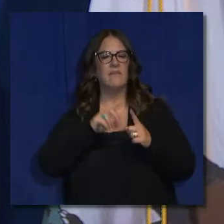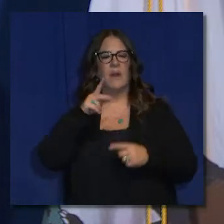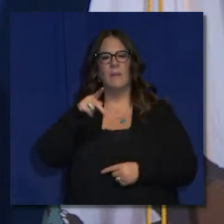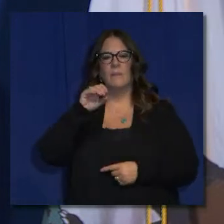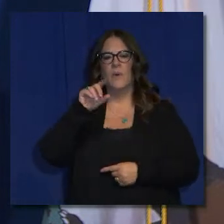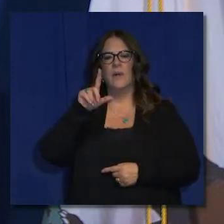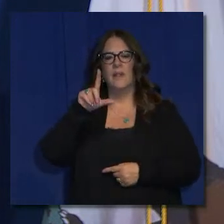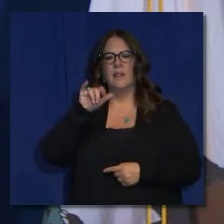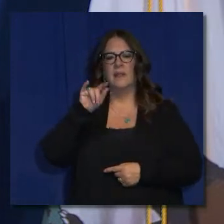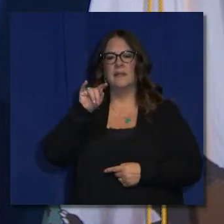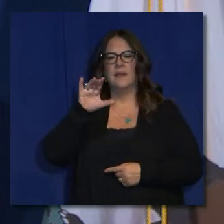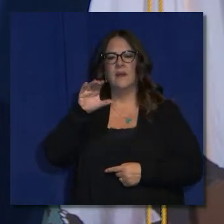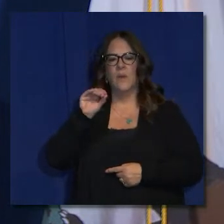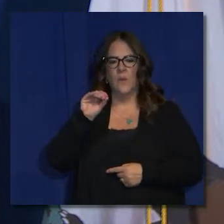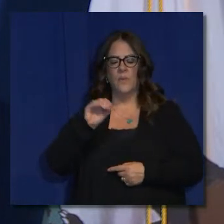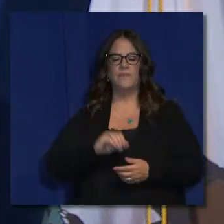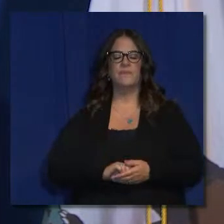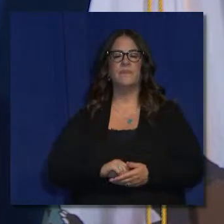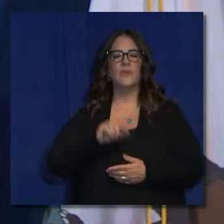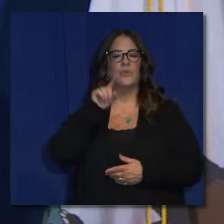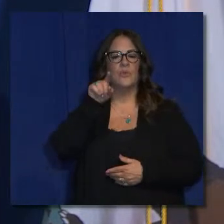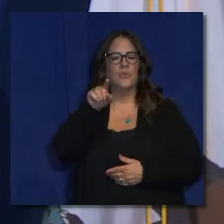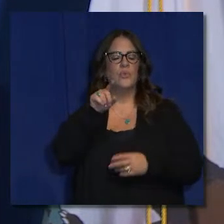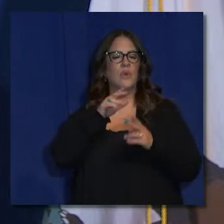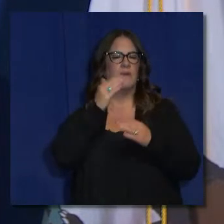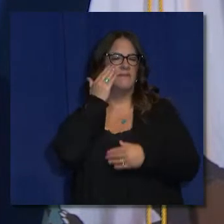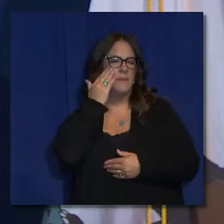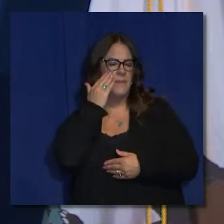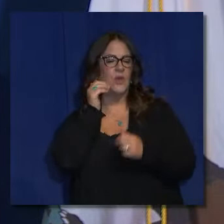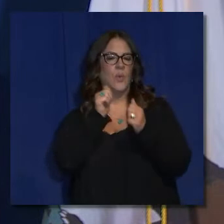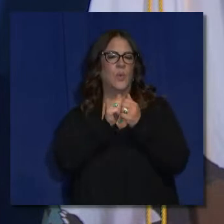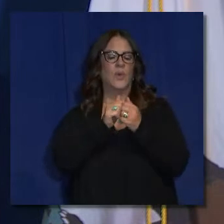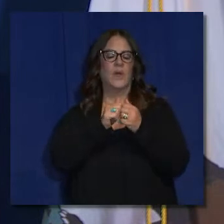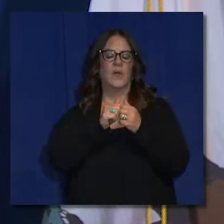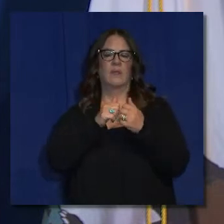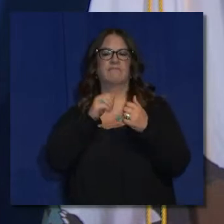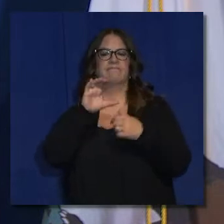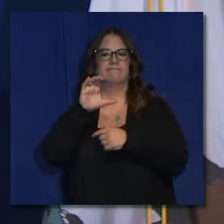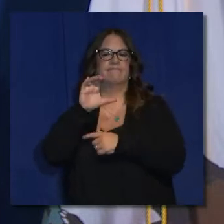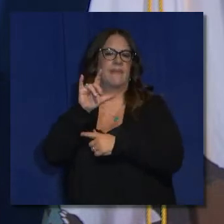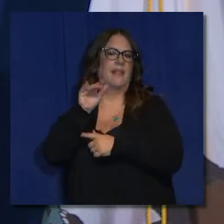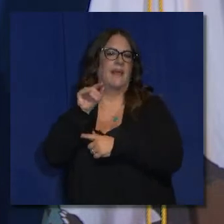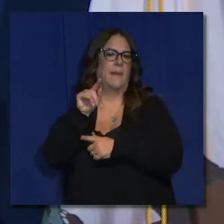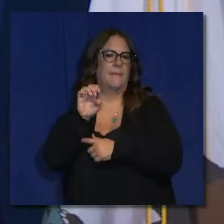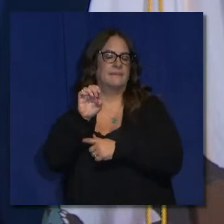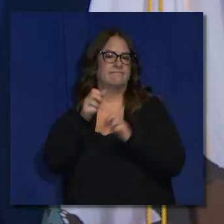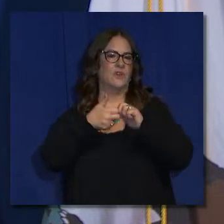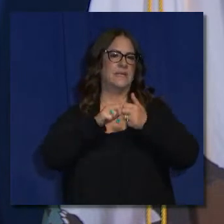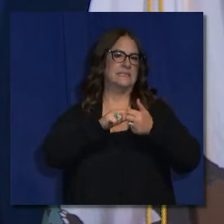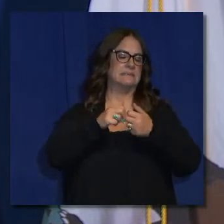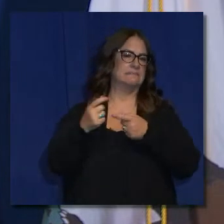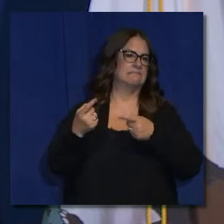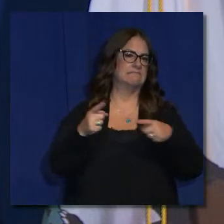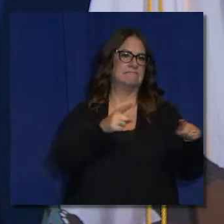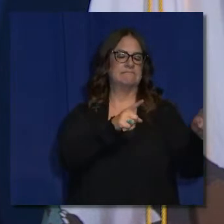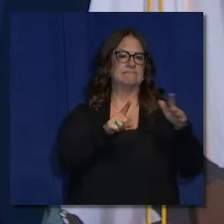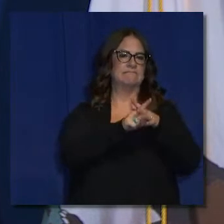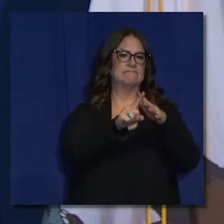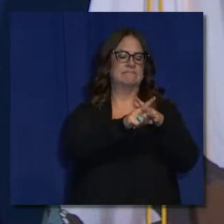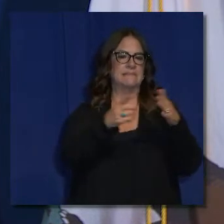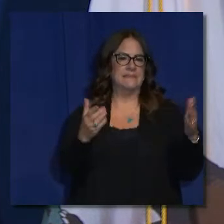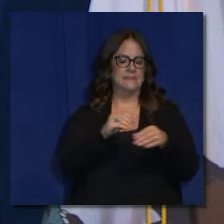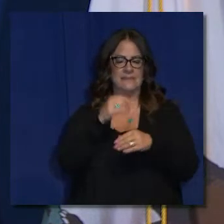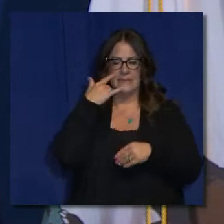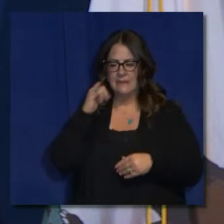Politico. You, of course, are deeply familiar with the myriad climate crises facing our state, and I've got a few questions on that